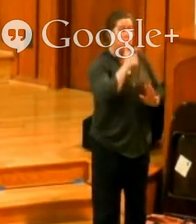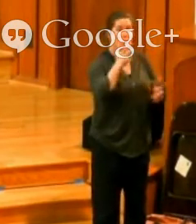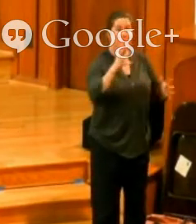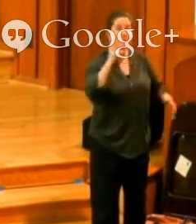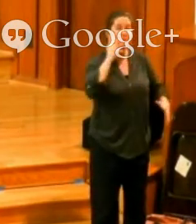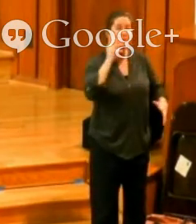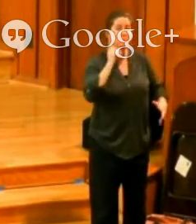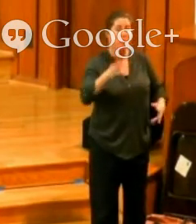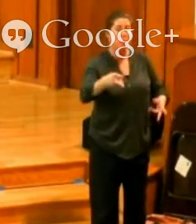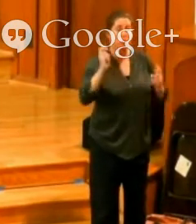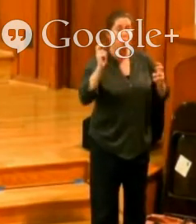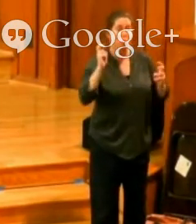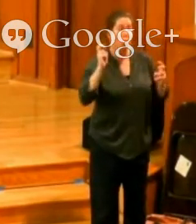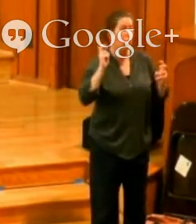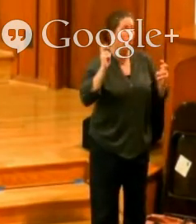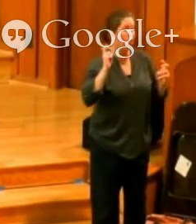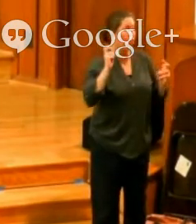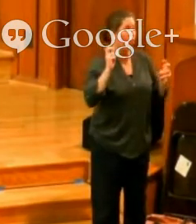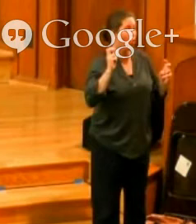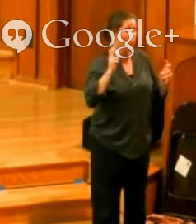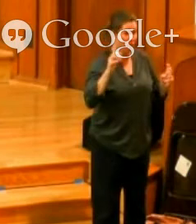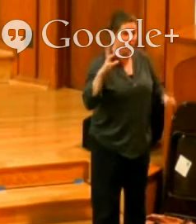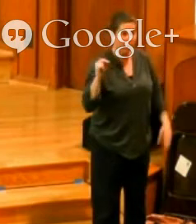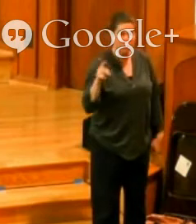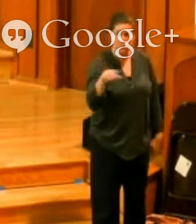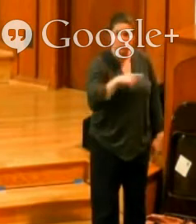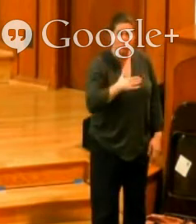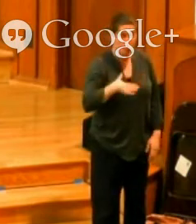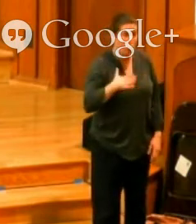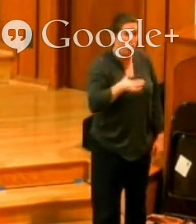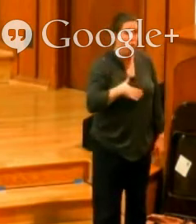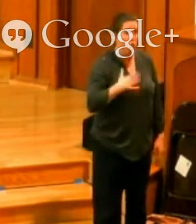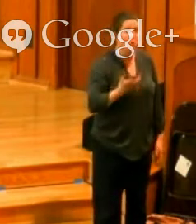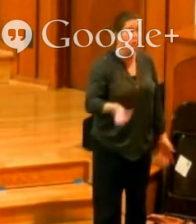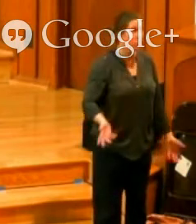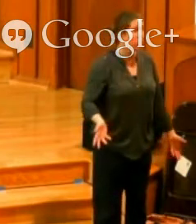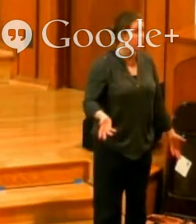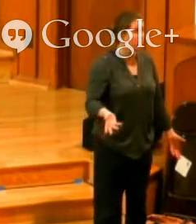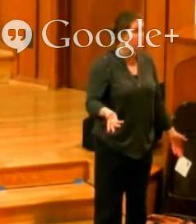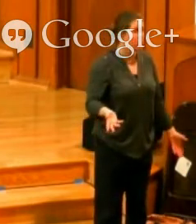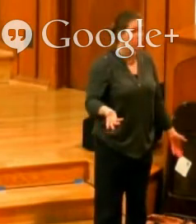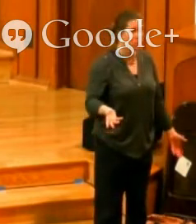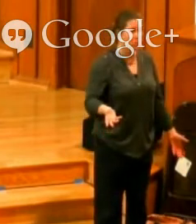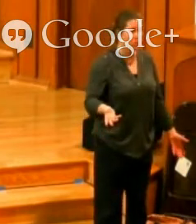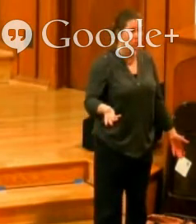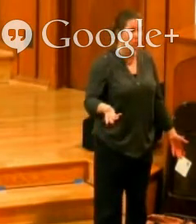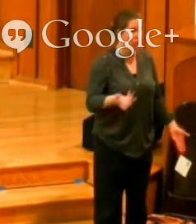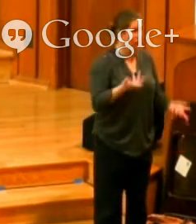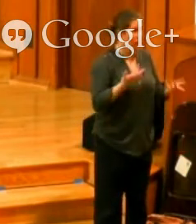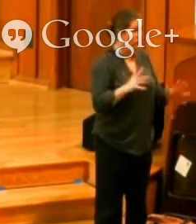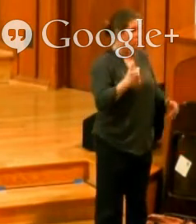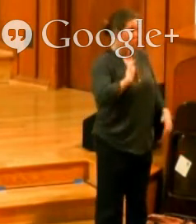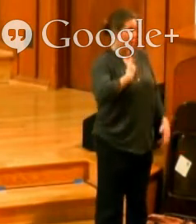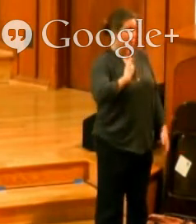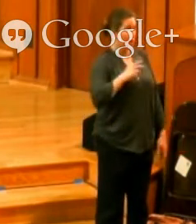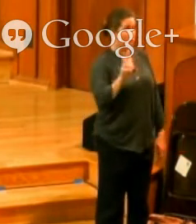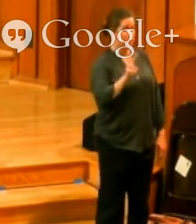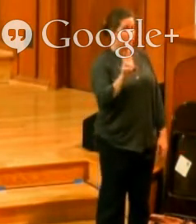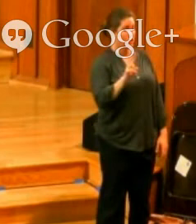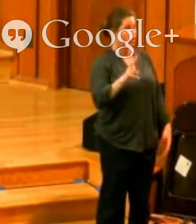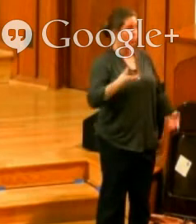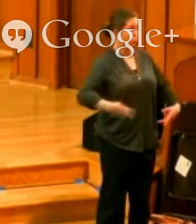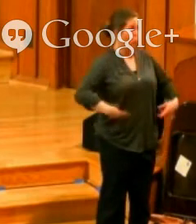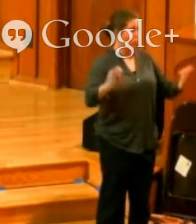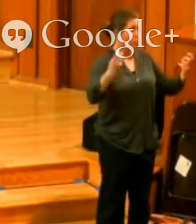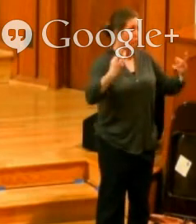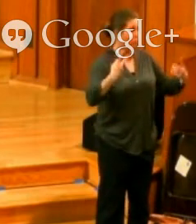you before? All right, is that a fun thing? Some of the hands just went right up, yep. I've been a victim of robbery before. Do you